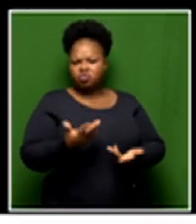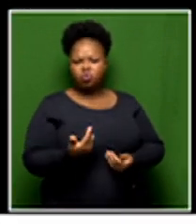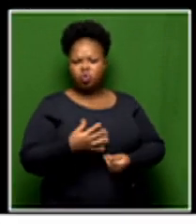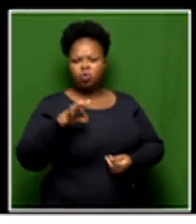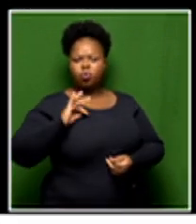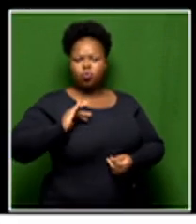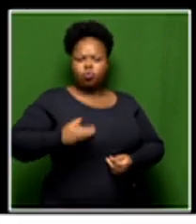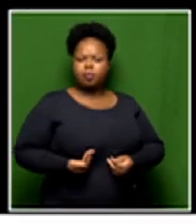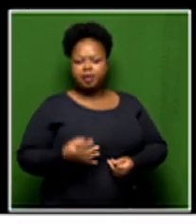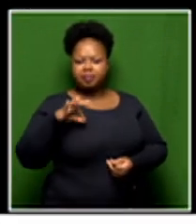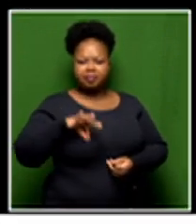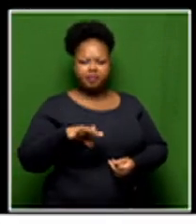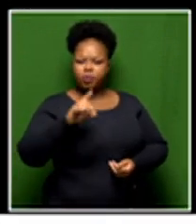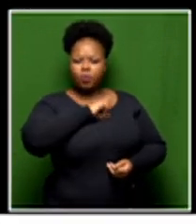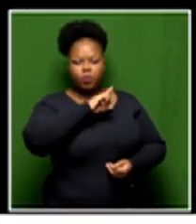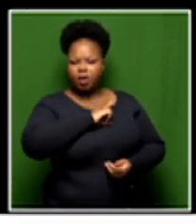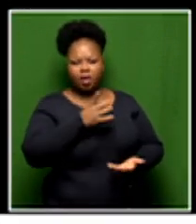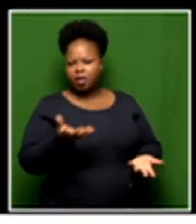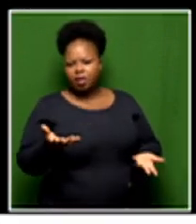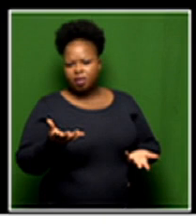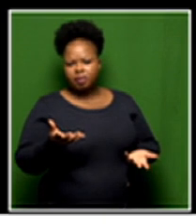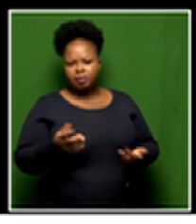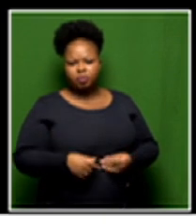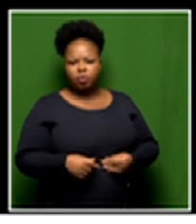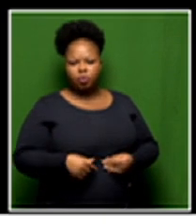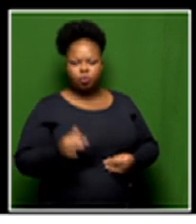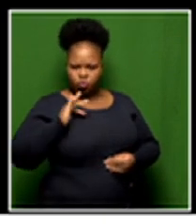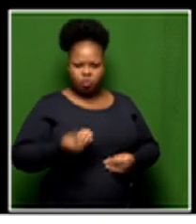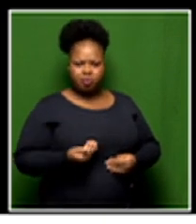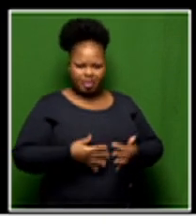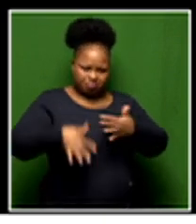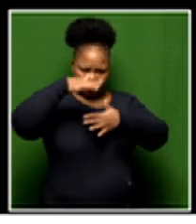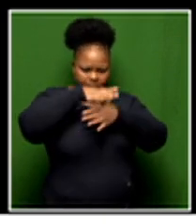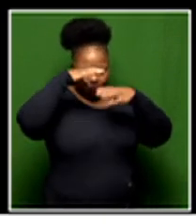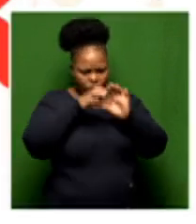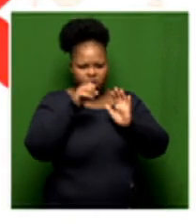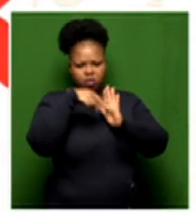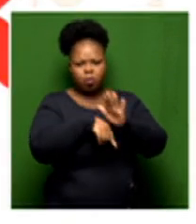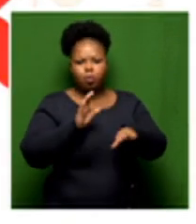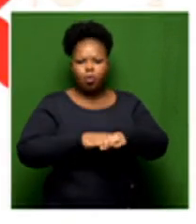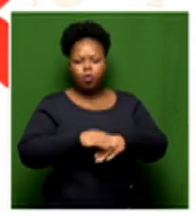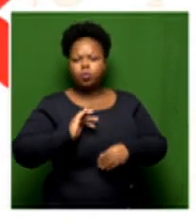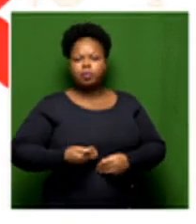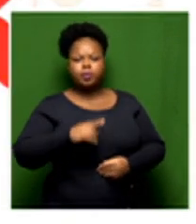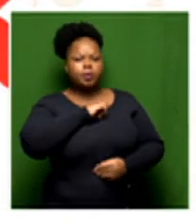to women, but why is it so important that women are at the center of this?